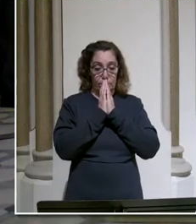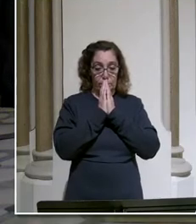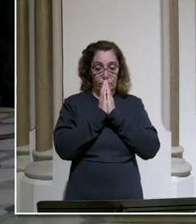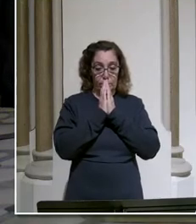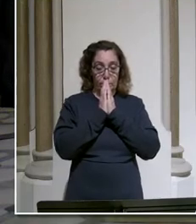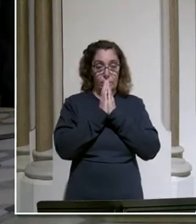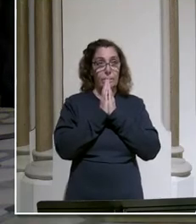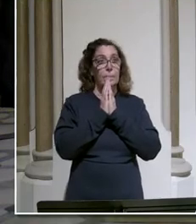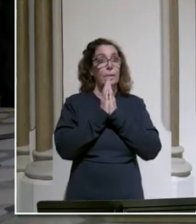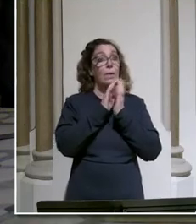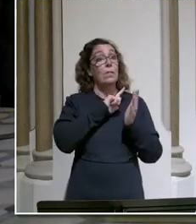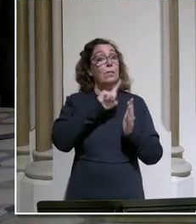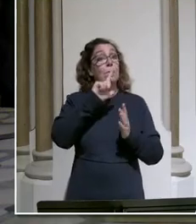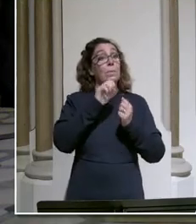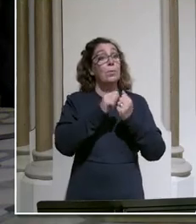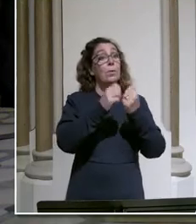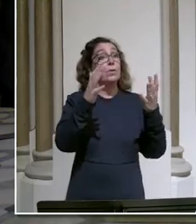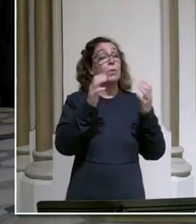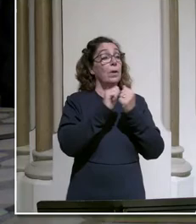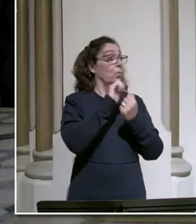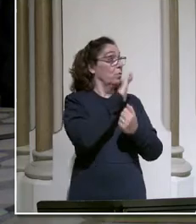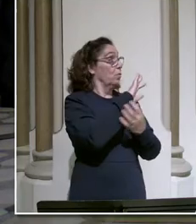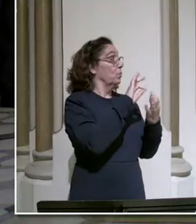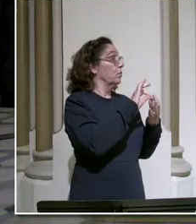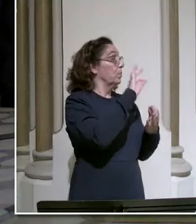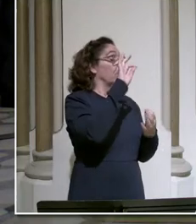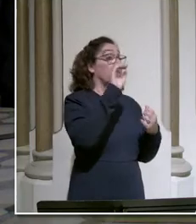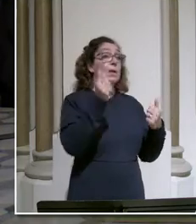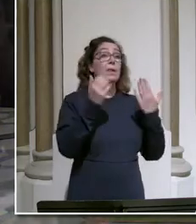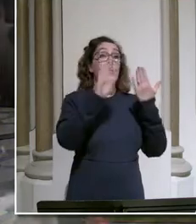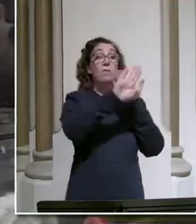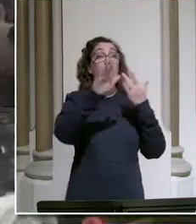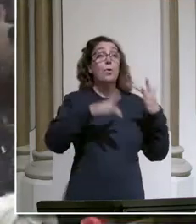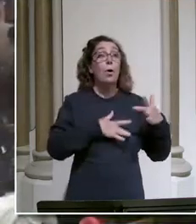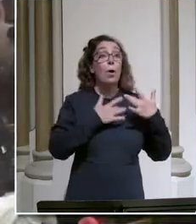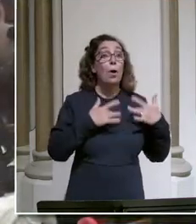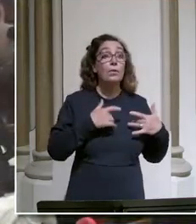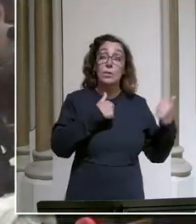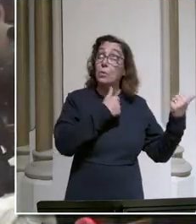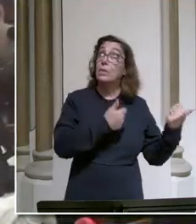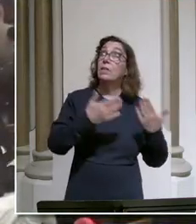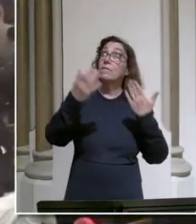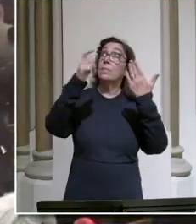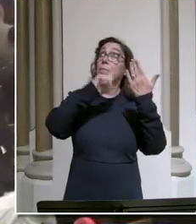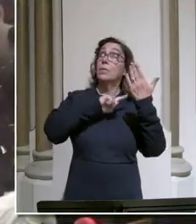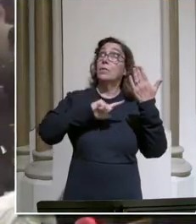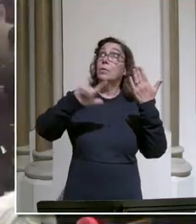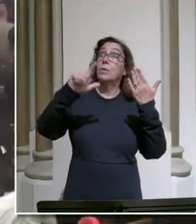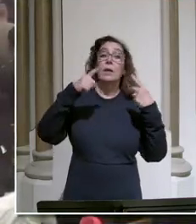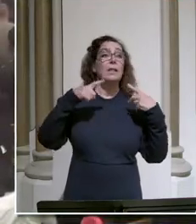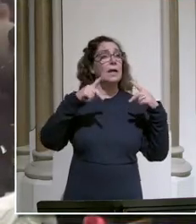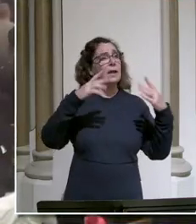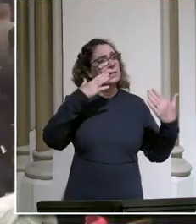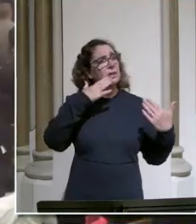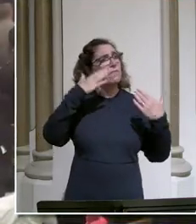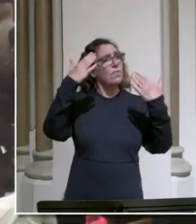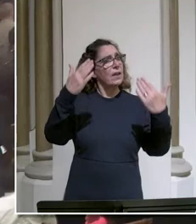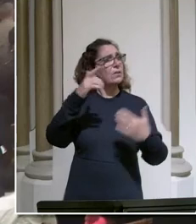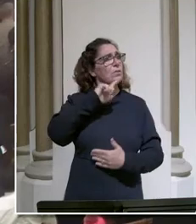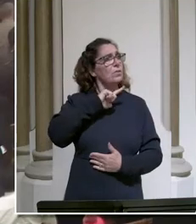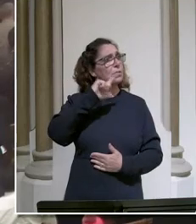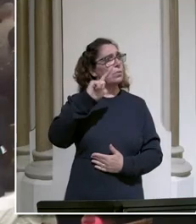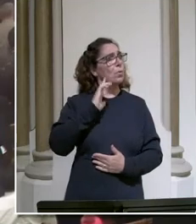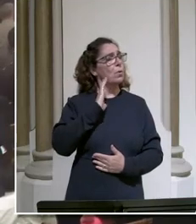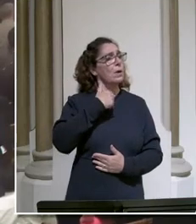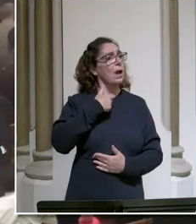Amen. The Lord be with you. And with your spirit. Lift up your hearts. Lift them up to the Lord. Let us give thanks to the